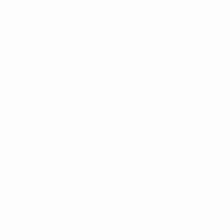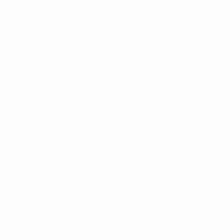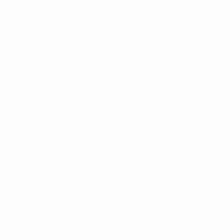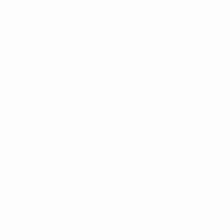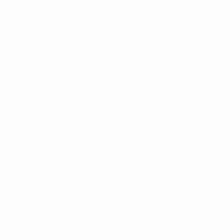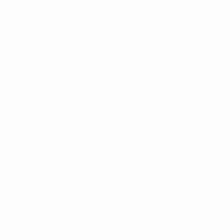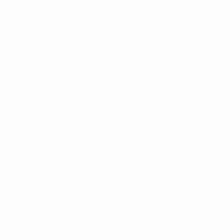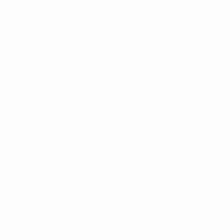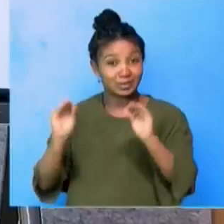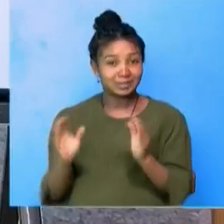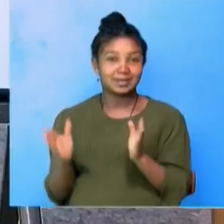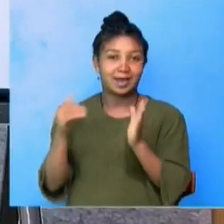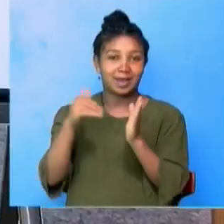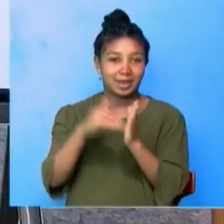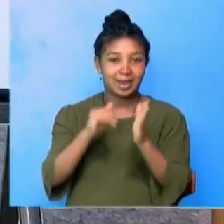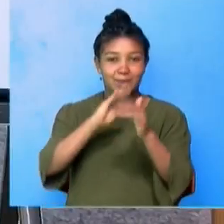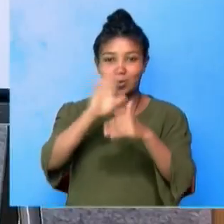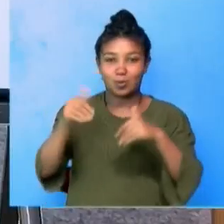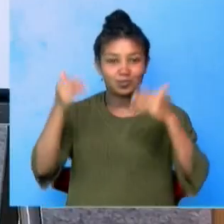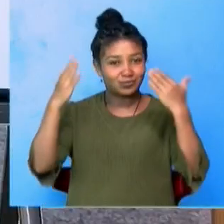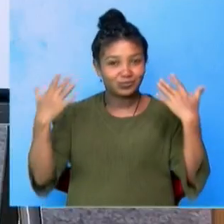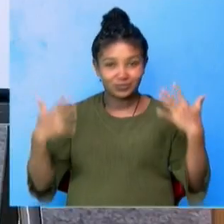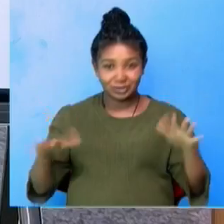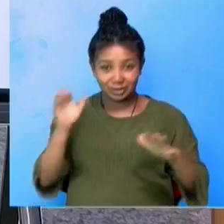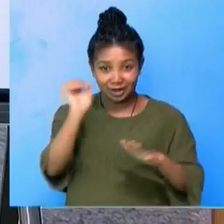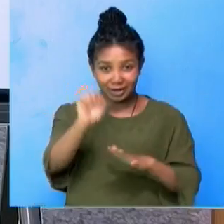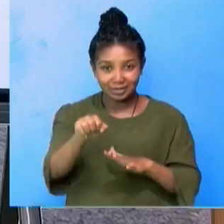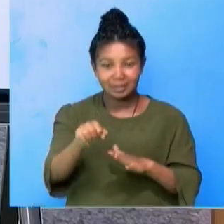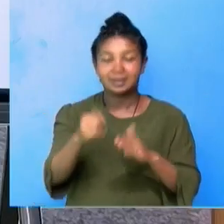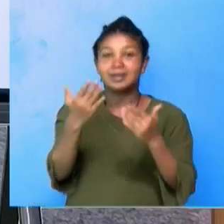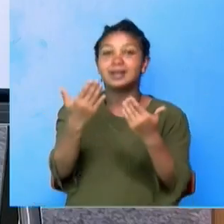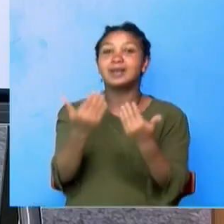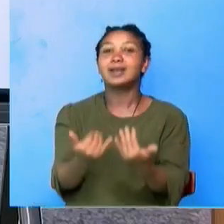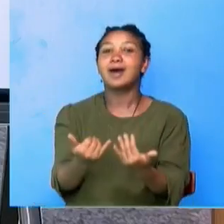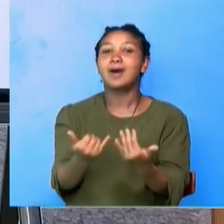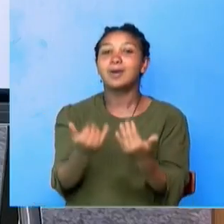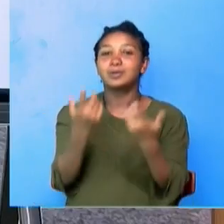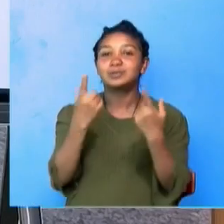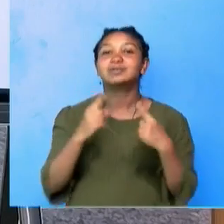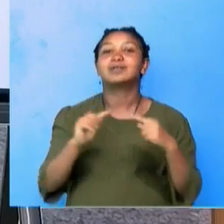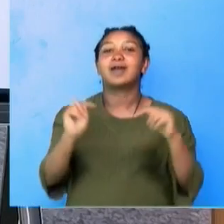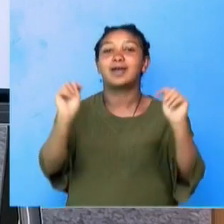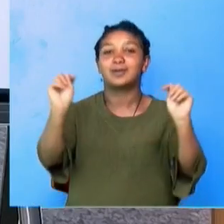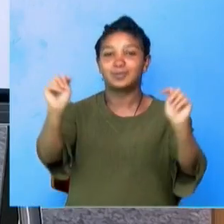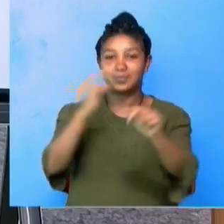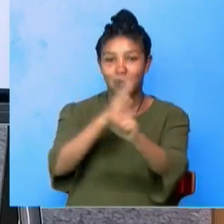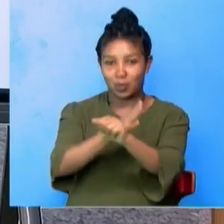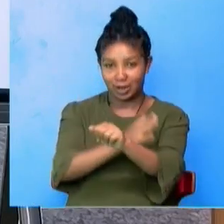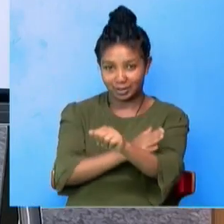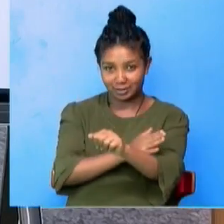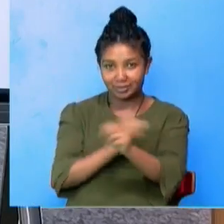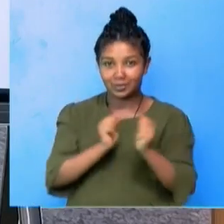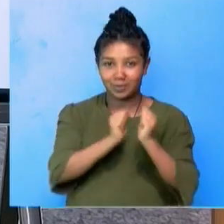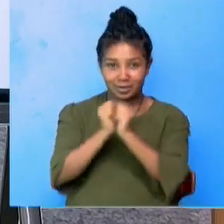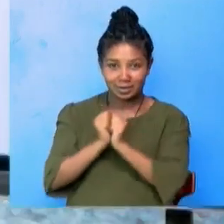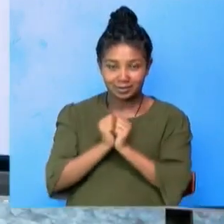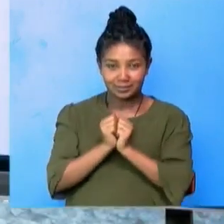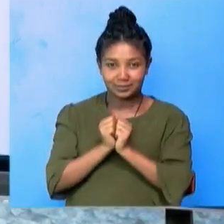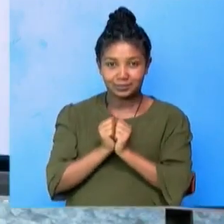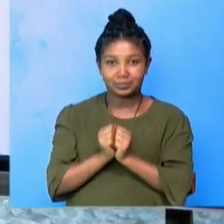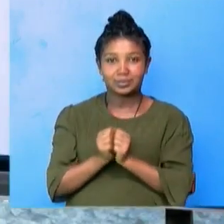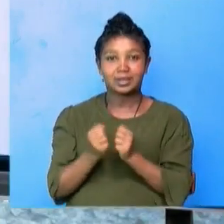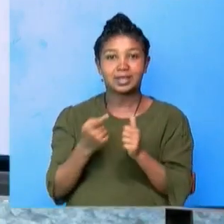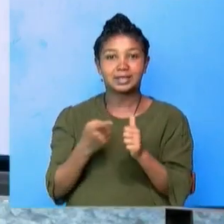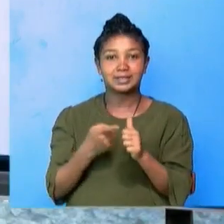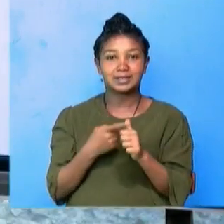Hello students again. I hope you all have done. Let us try and let us correct together. Here